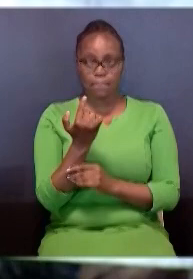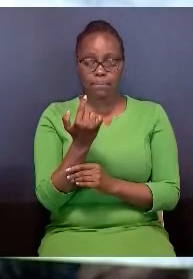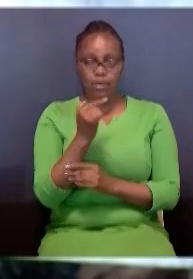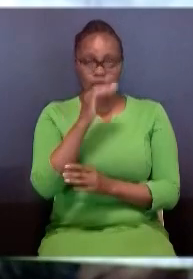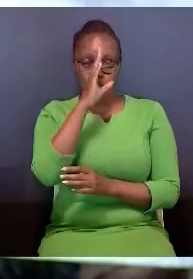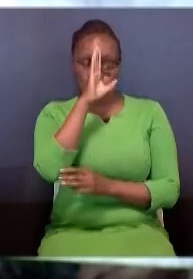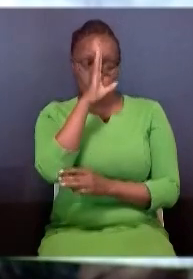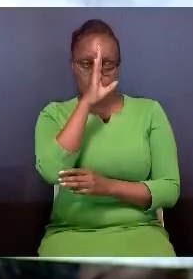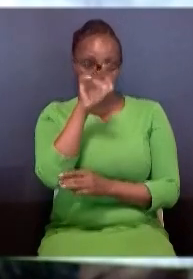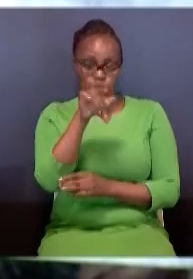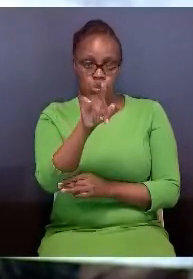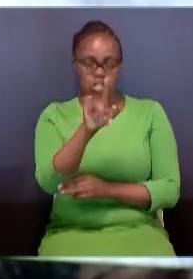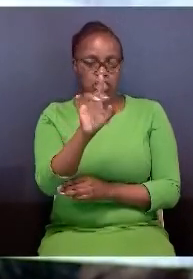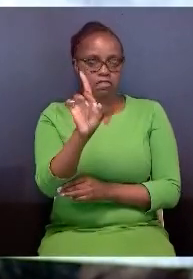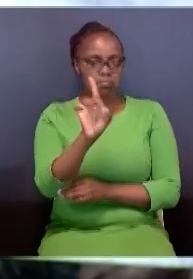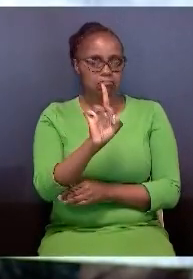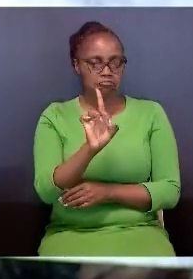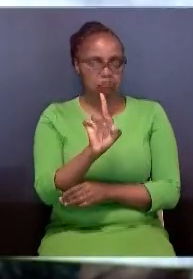doubting yourself.